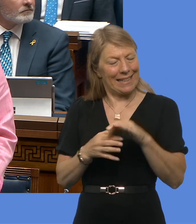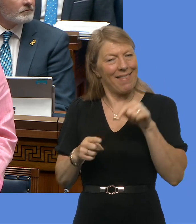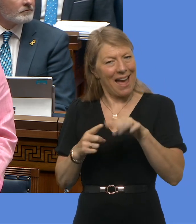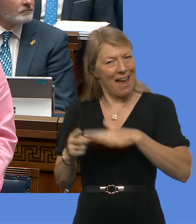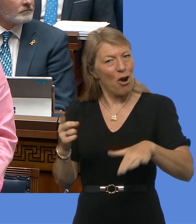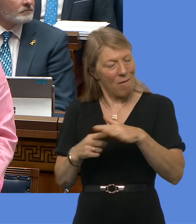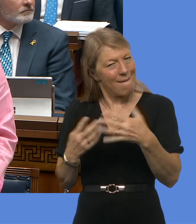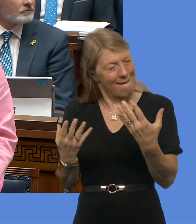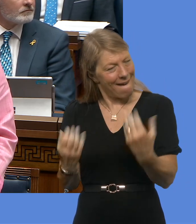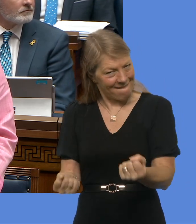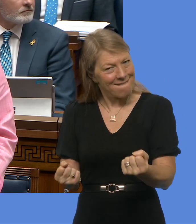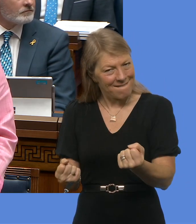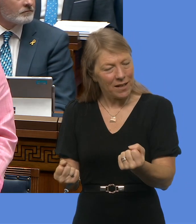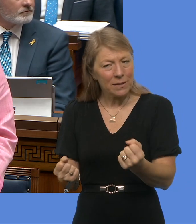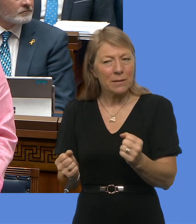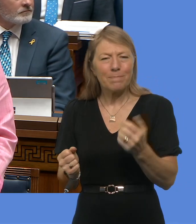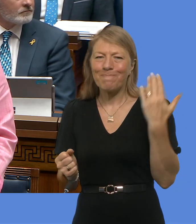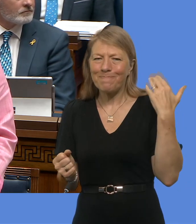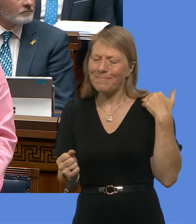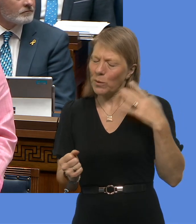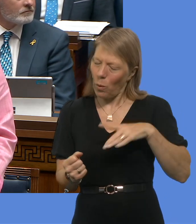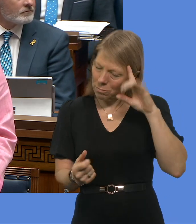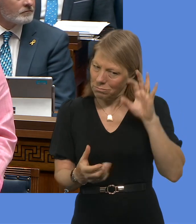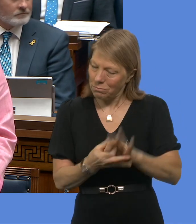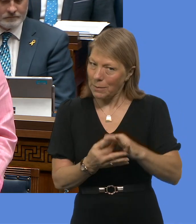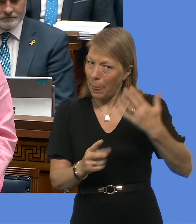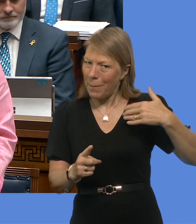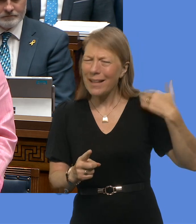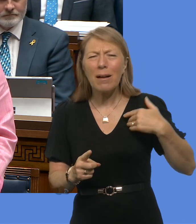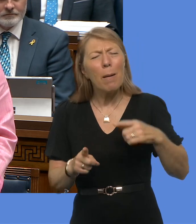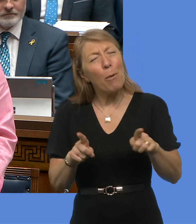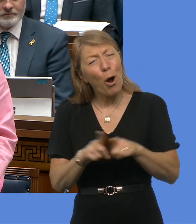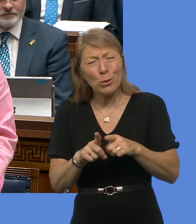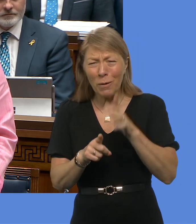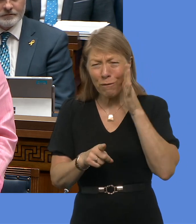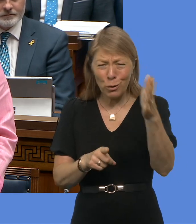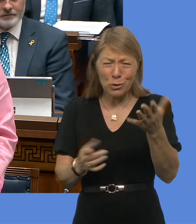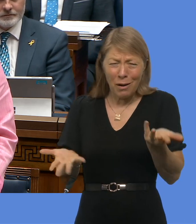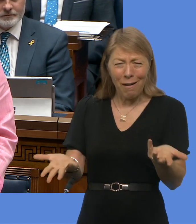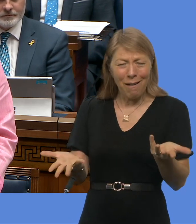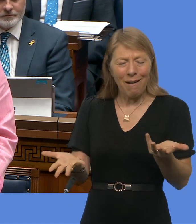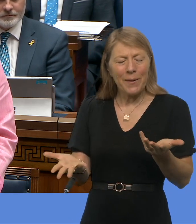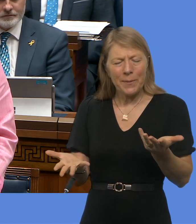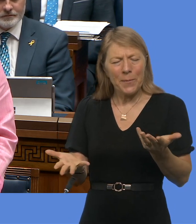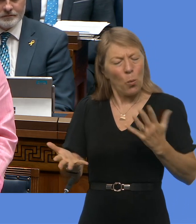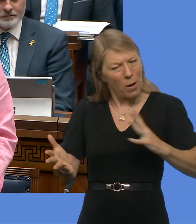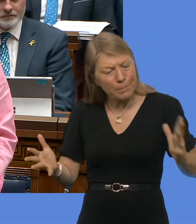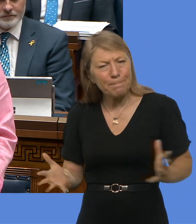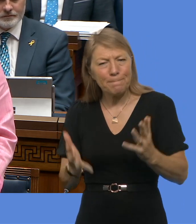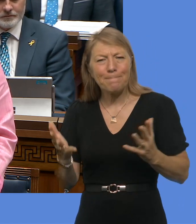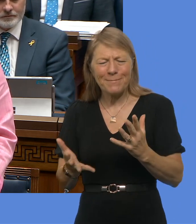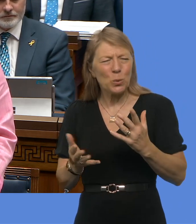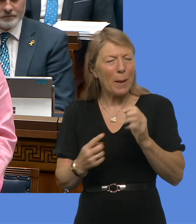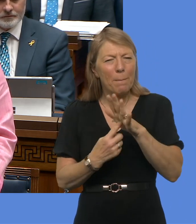there is huge economic potential as well, and as long as it's done in that context, we will be having those discussions to try to see if we can